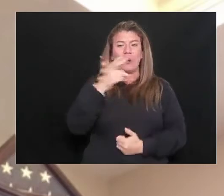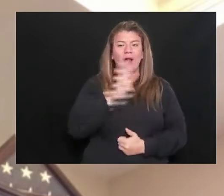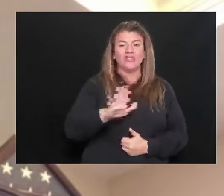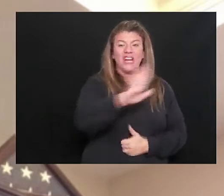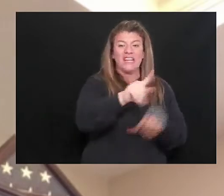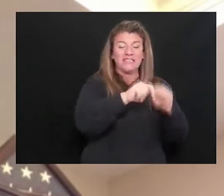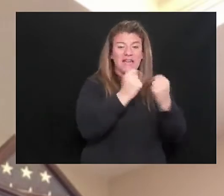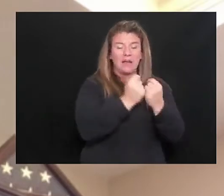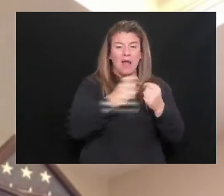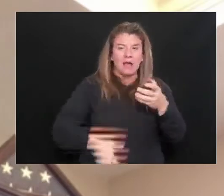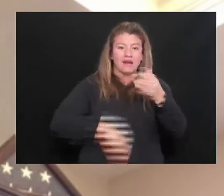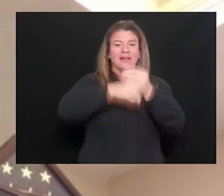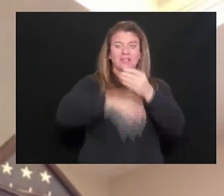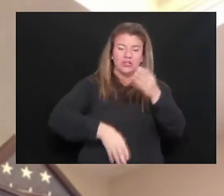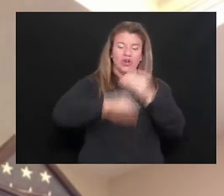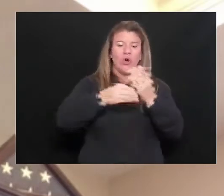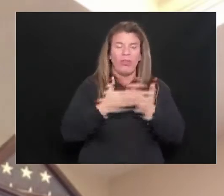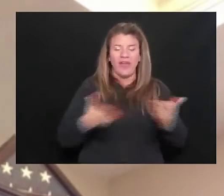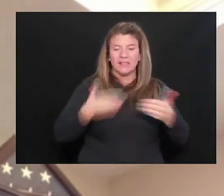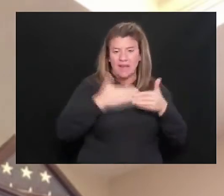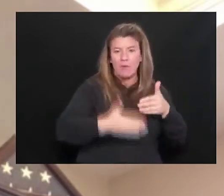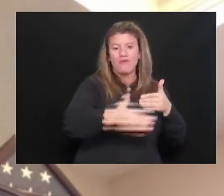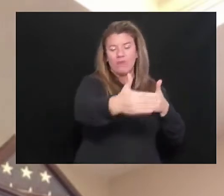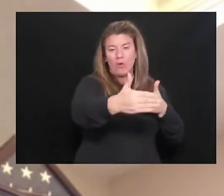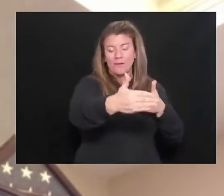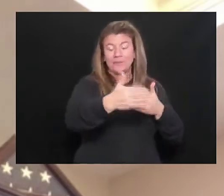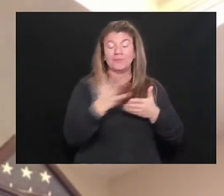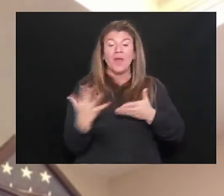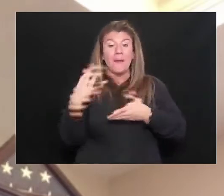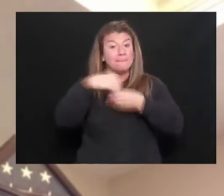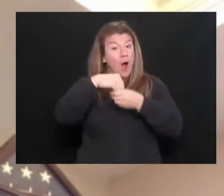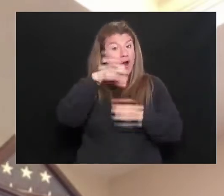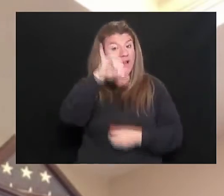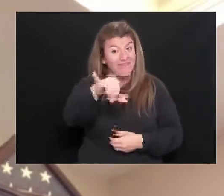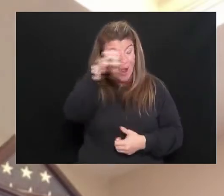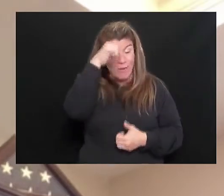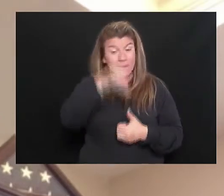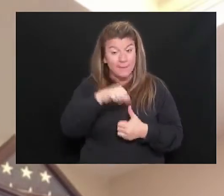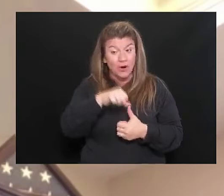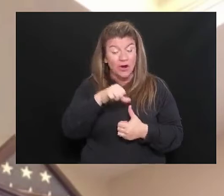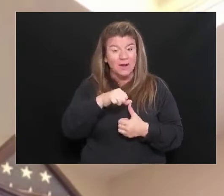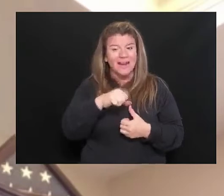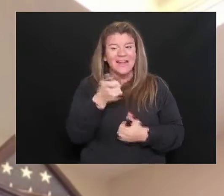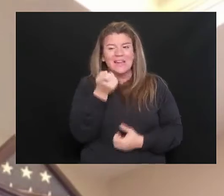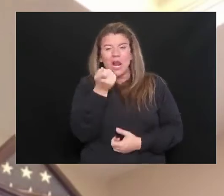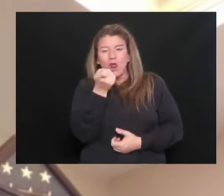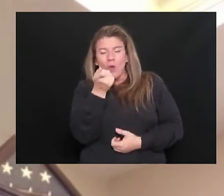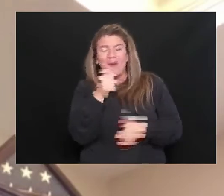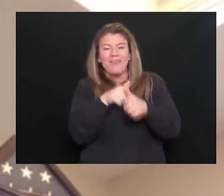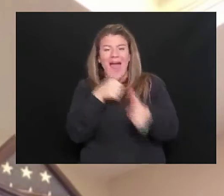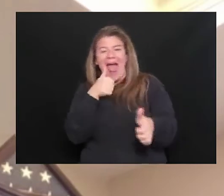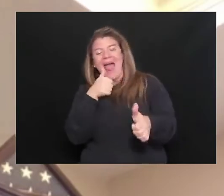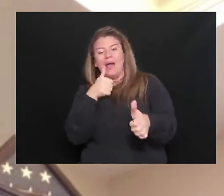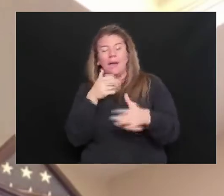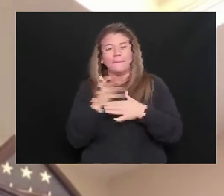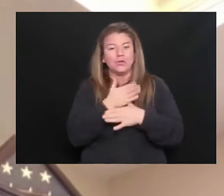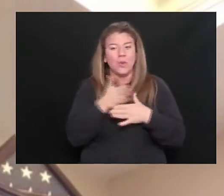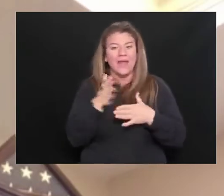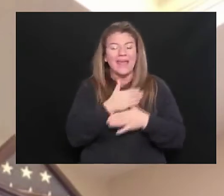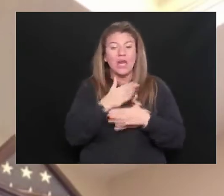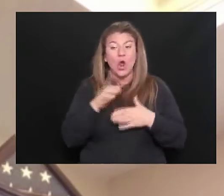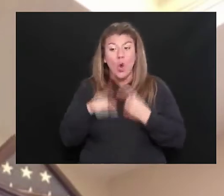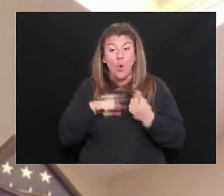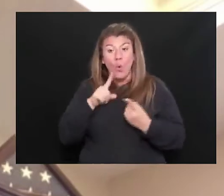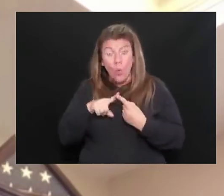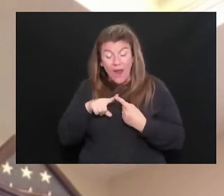on additional things going forward. Part of it too, remember too, is there's a little bit of lag between when